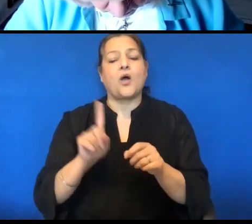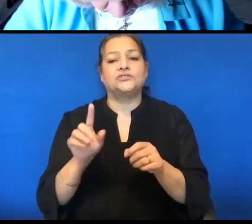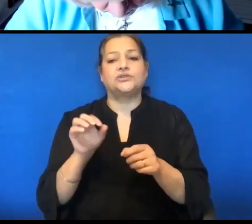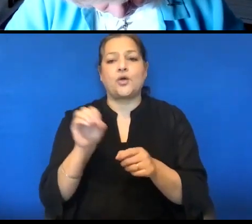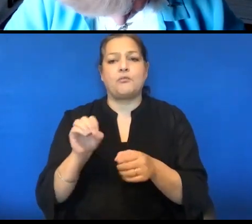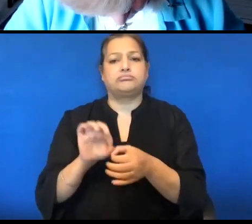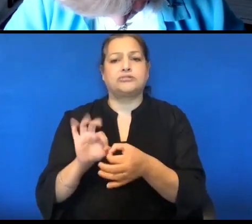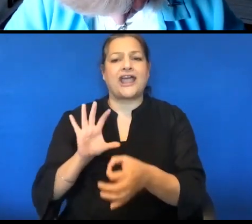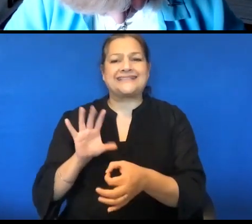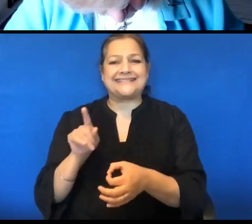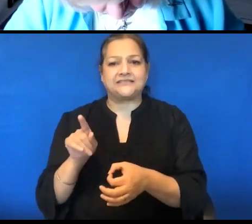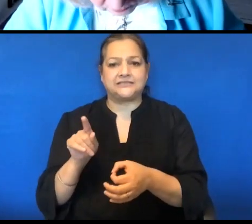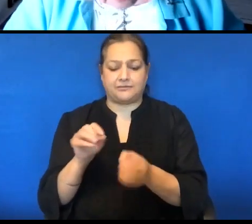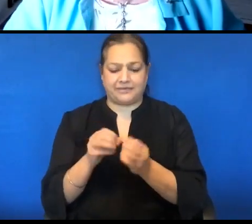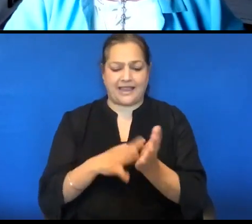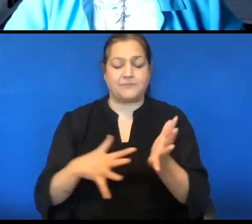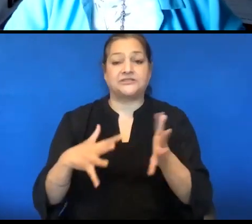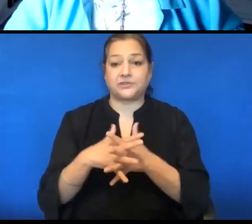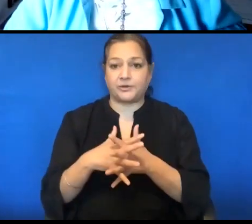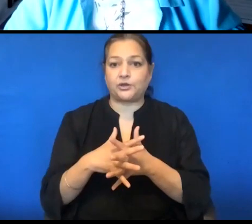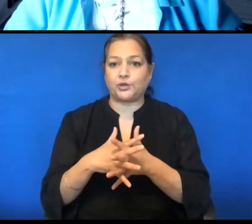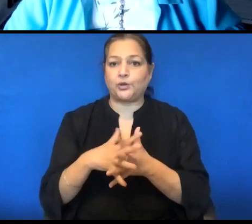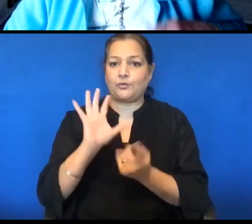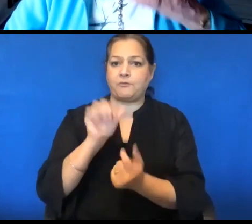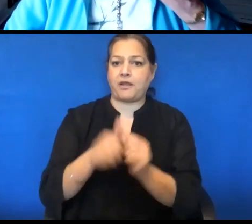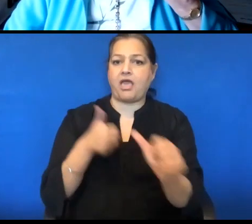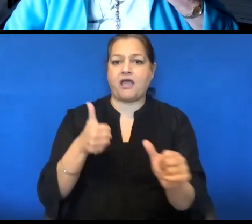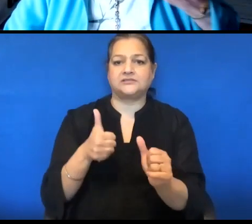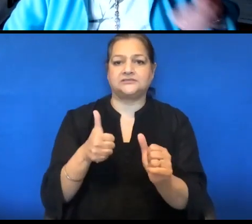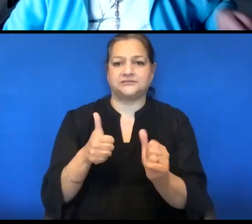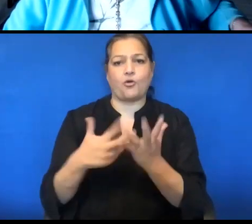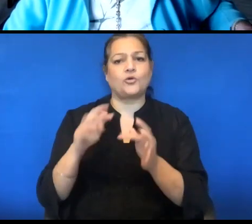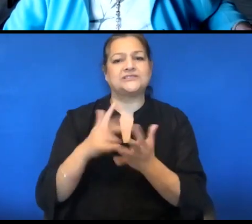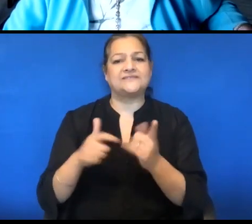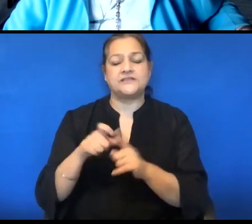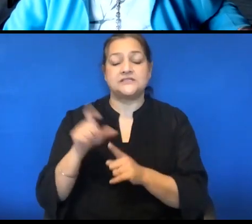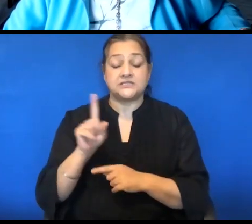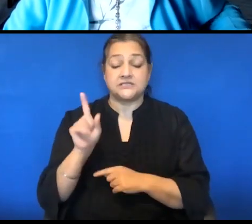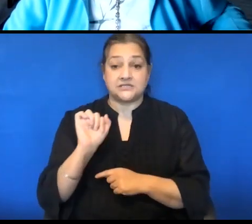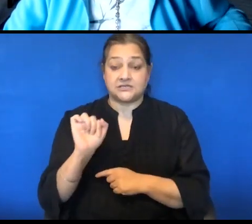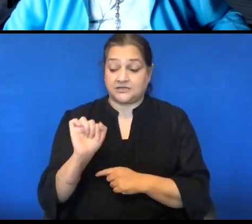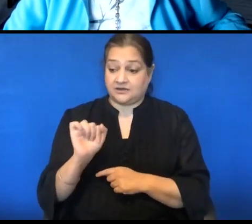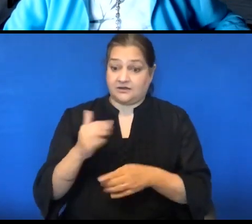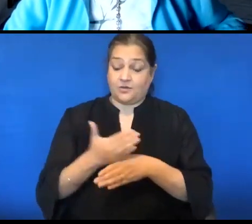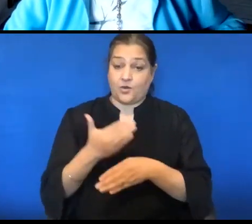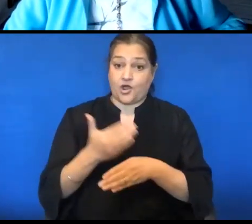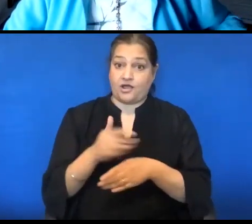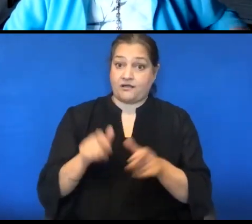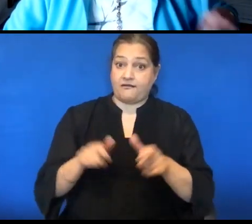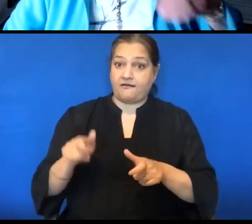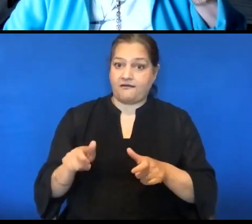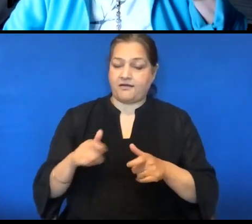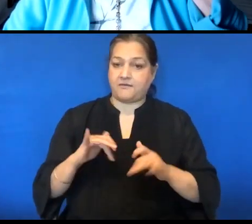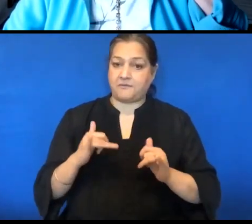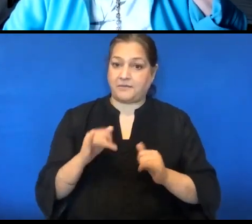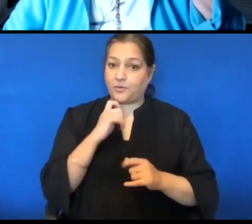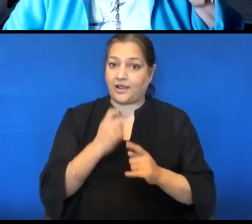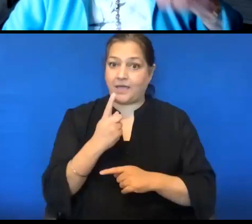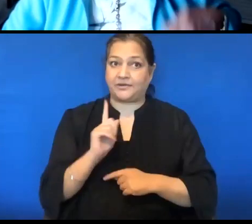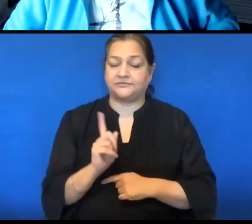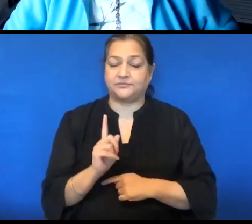here. There's a real concern that those workers may find themselves in a position where those companies just